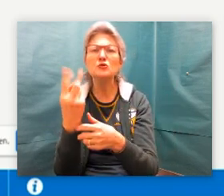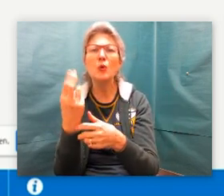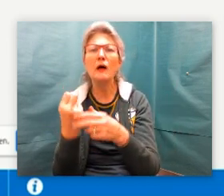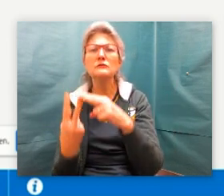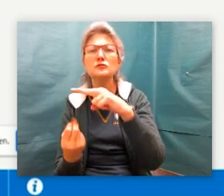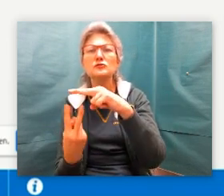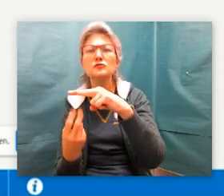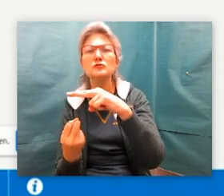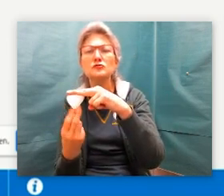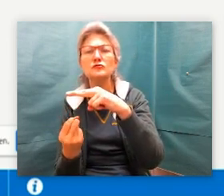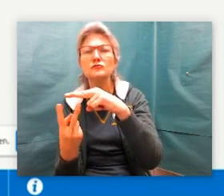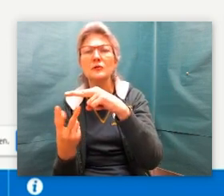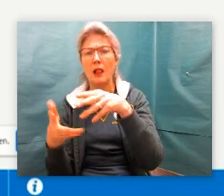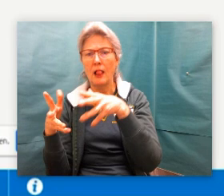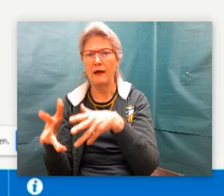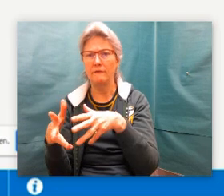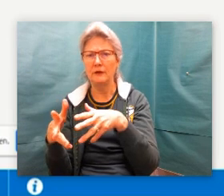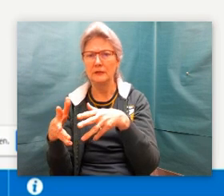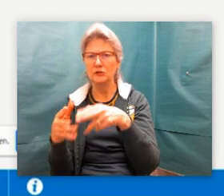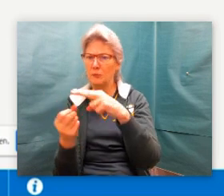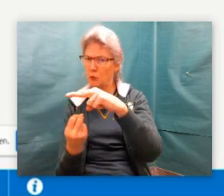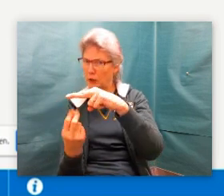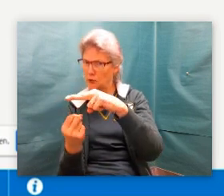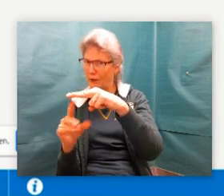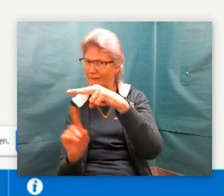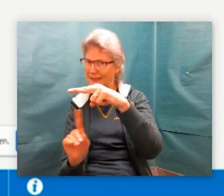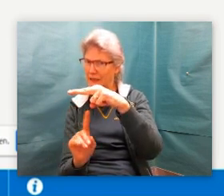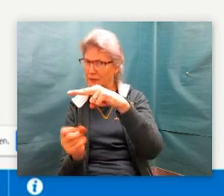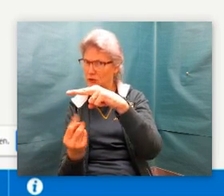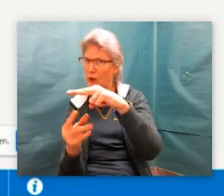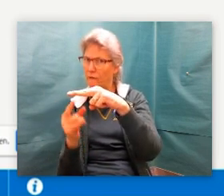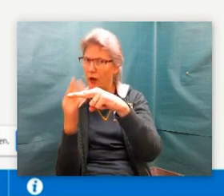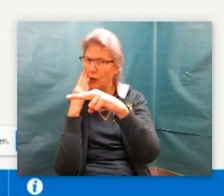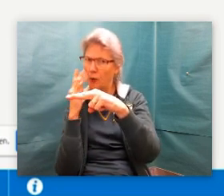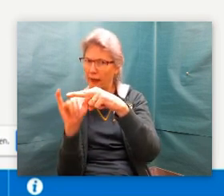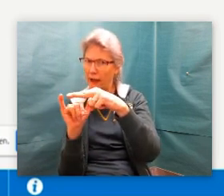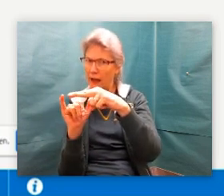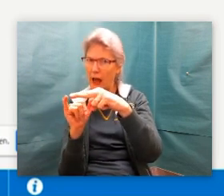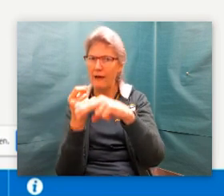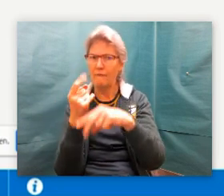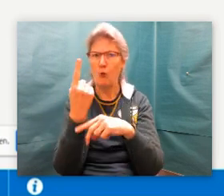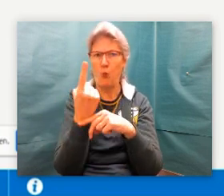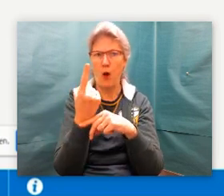know that that's how many pieces I have here. Okay, so I have